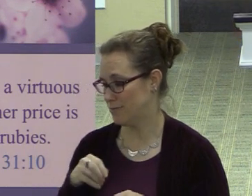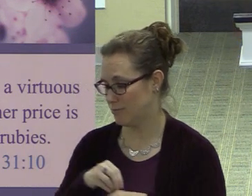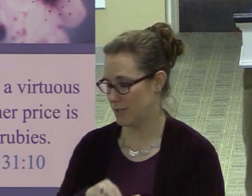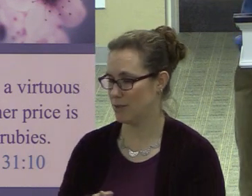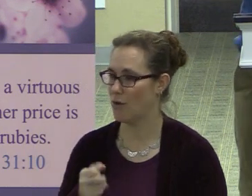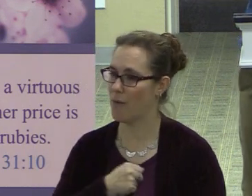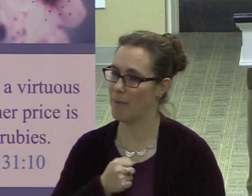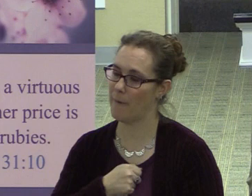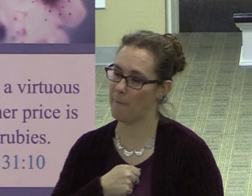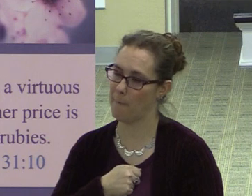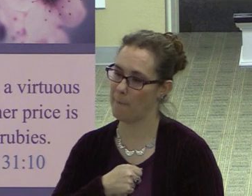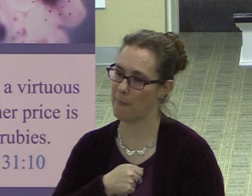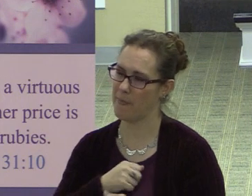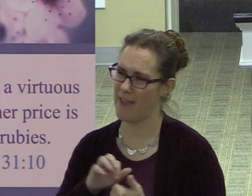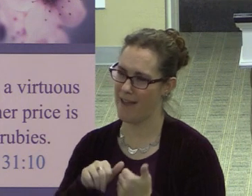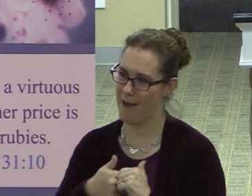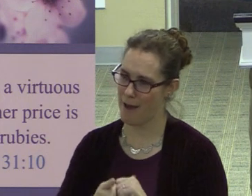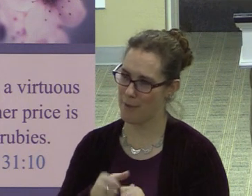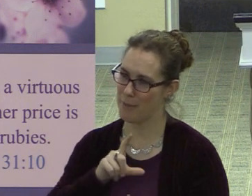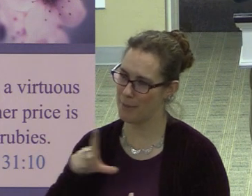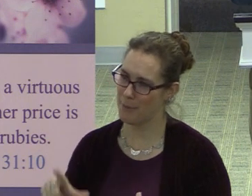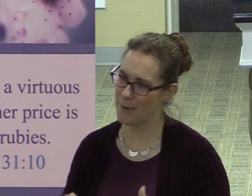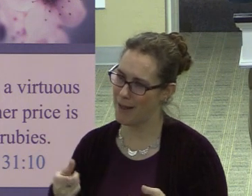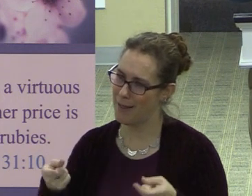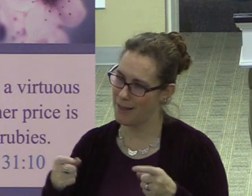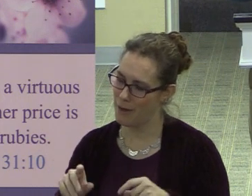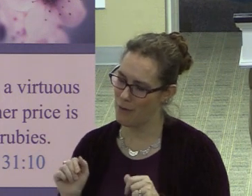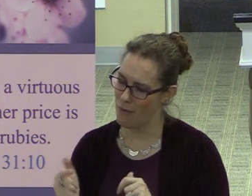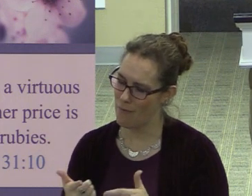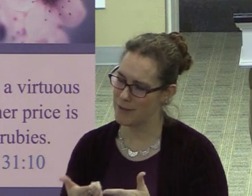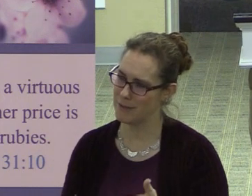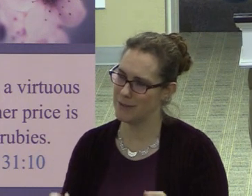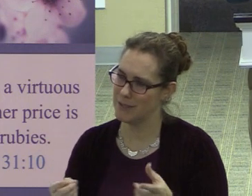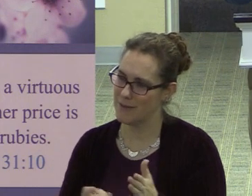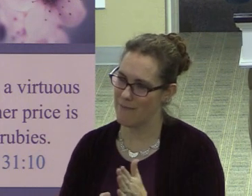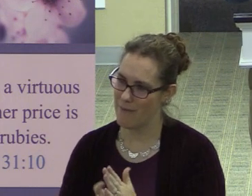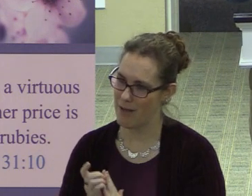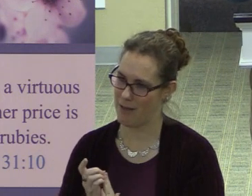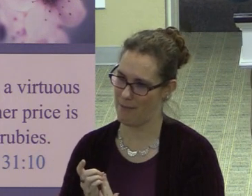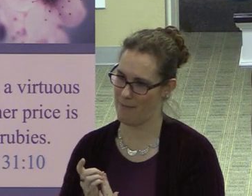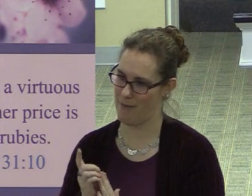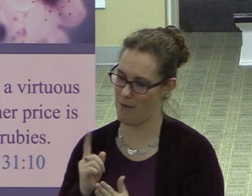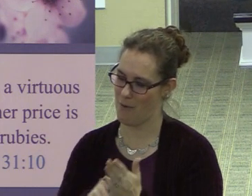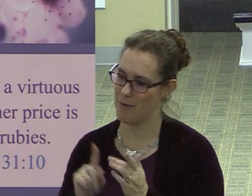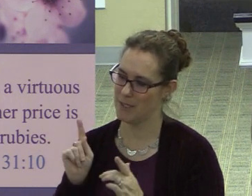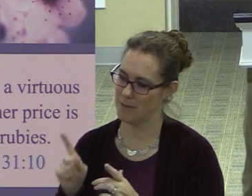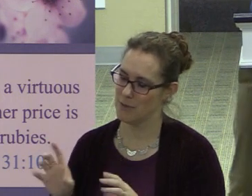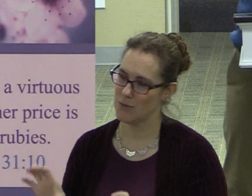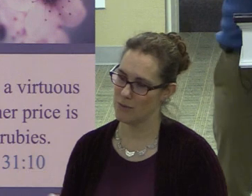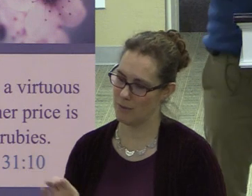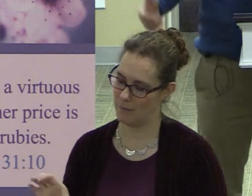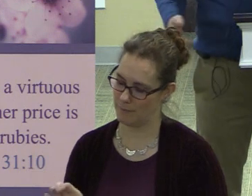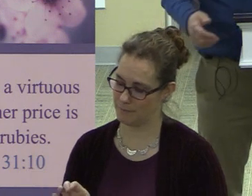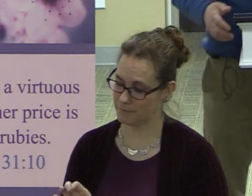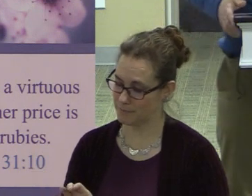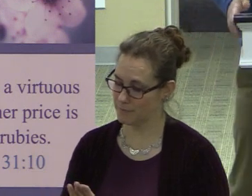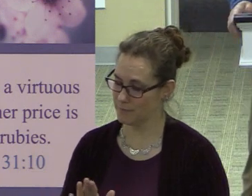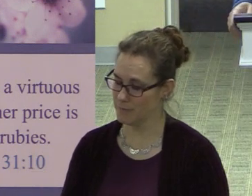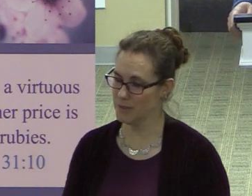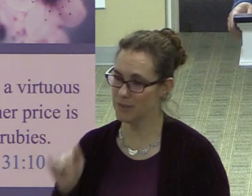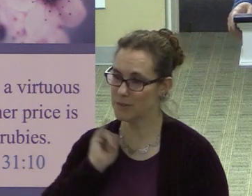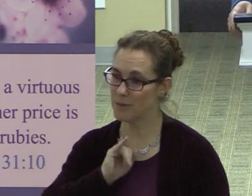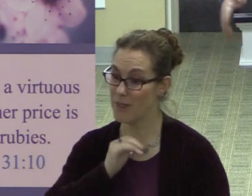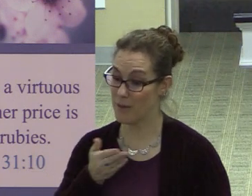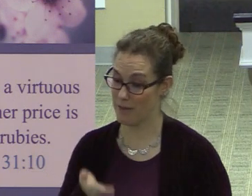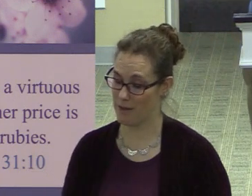And how the Lord allowed all this to develop and what He was going to do. So here's the children of Israel. They're there, and all of